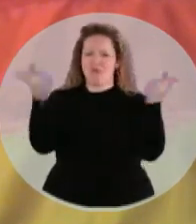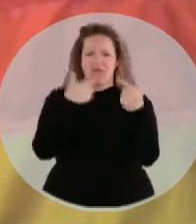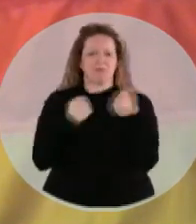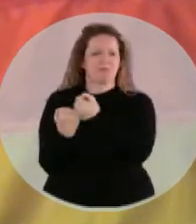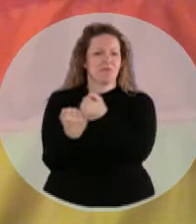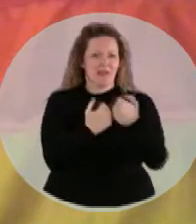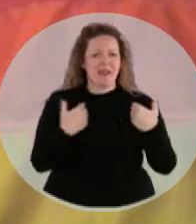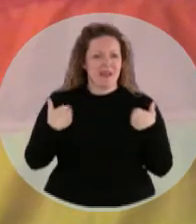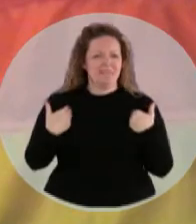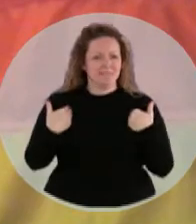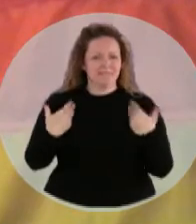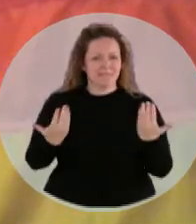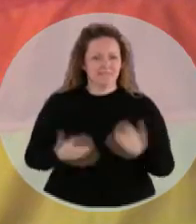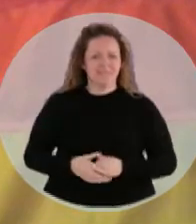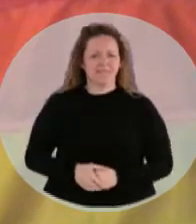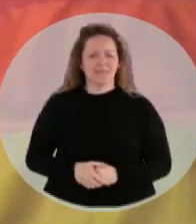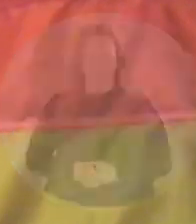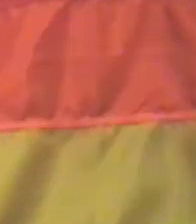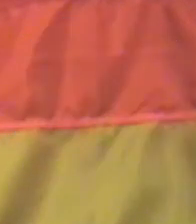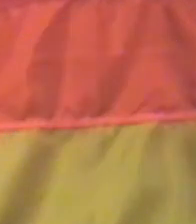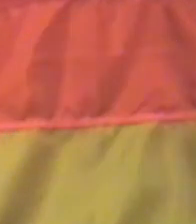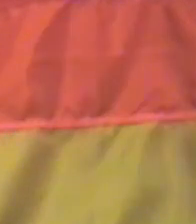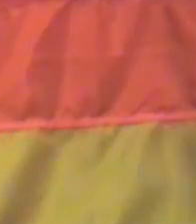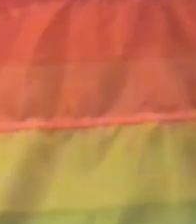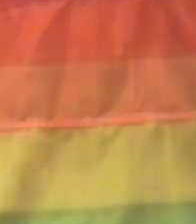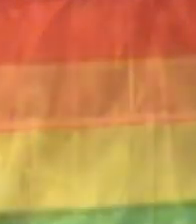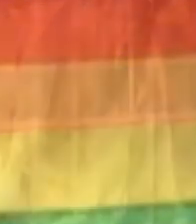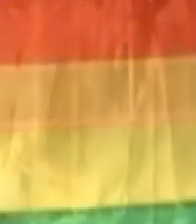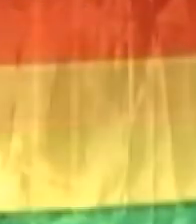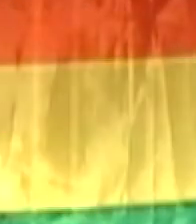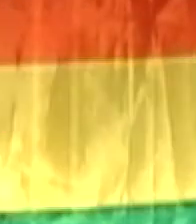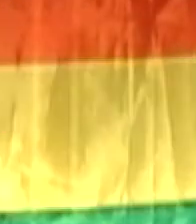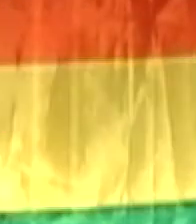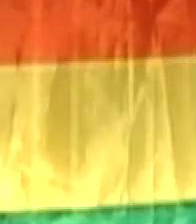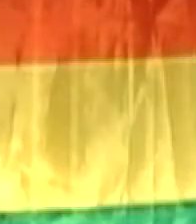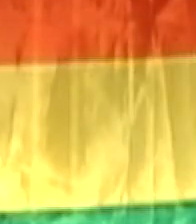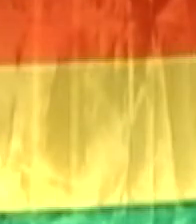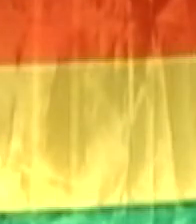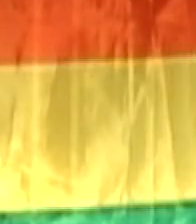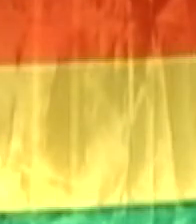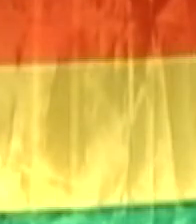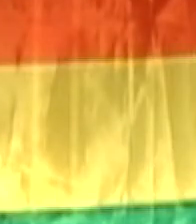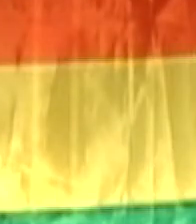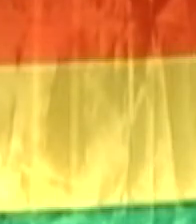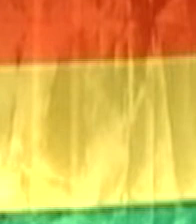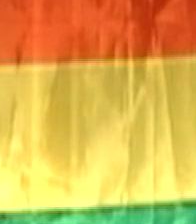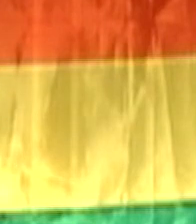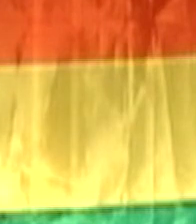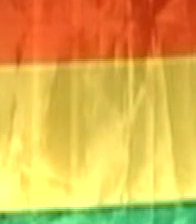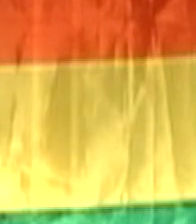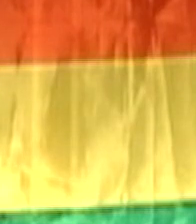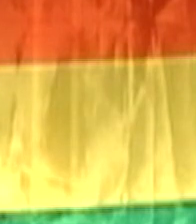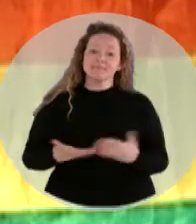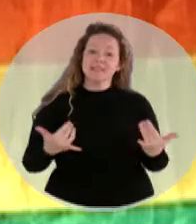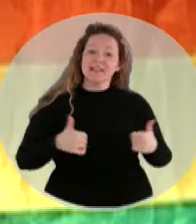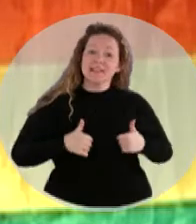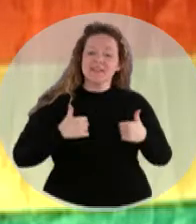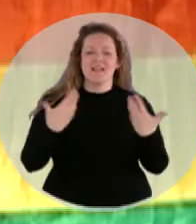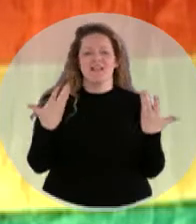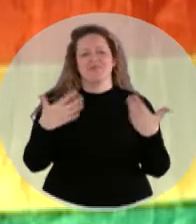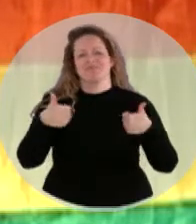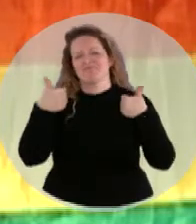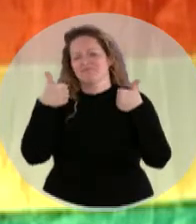mean, we're everywhere. There's support all over the place. My life today is so much better than it